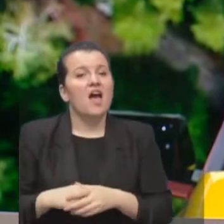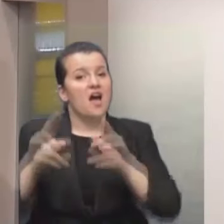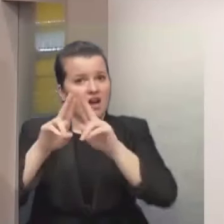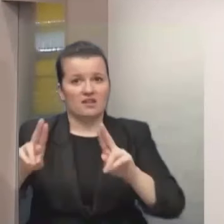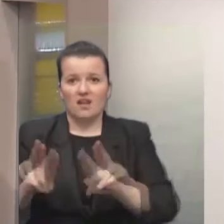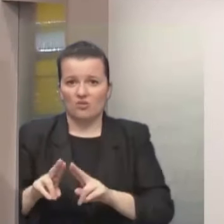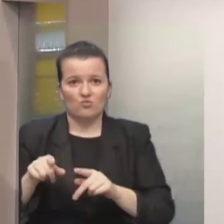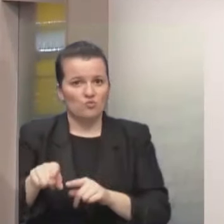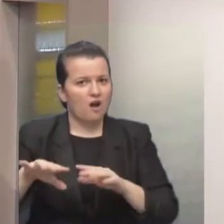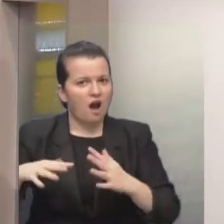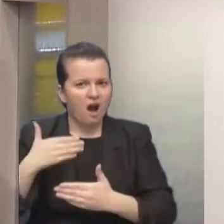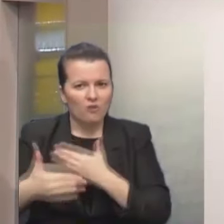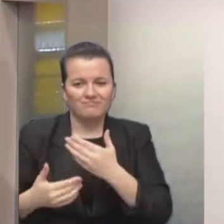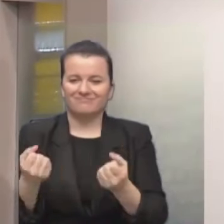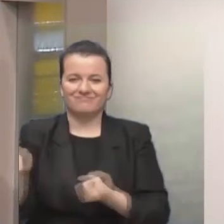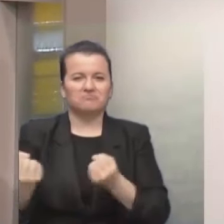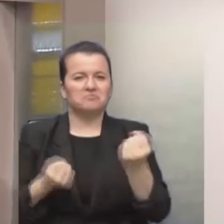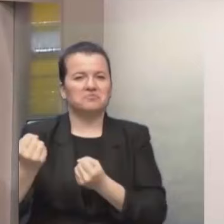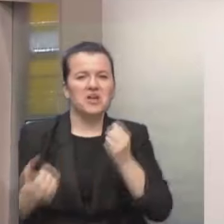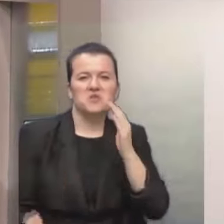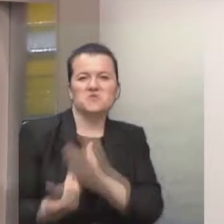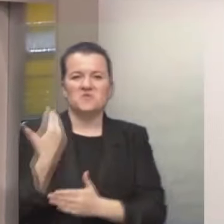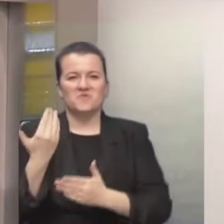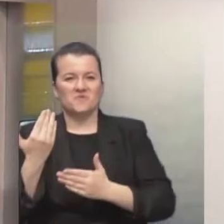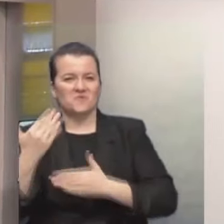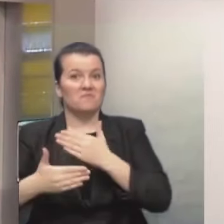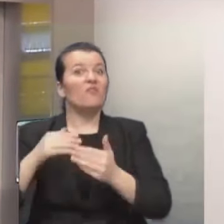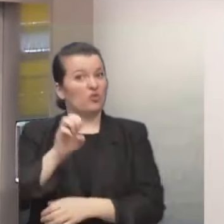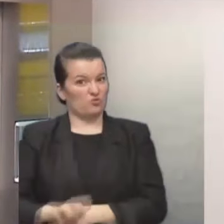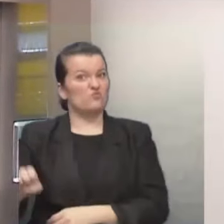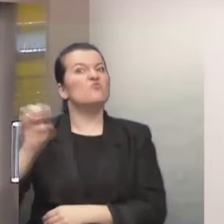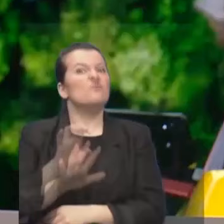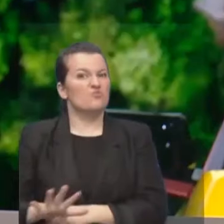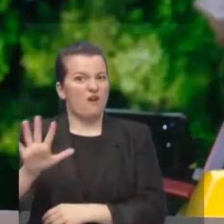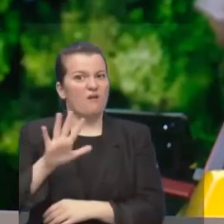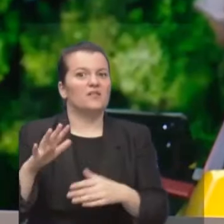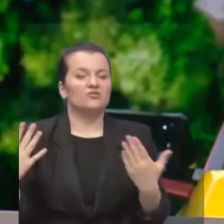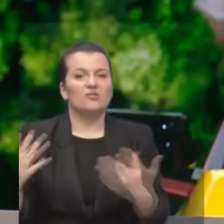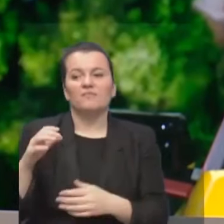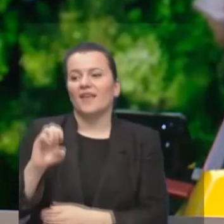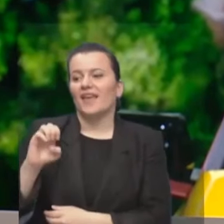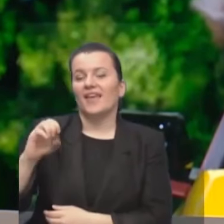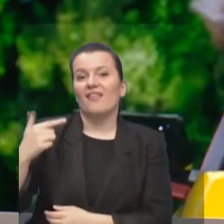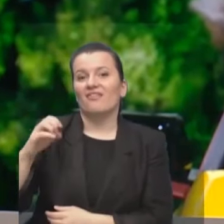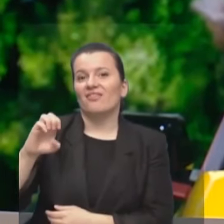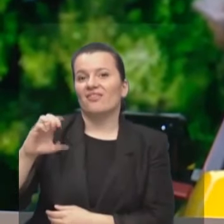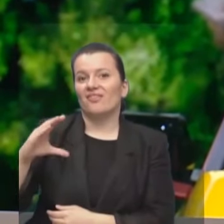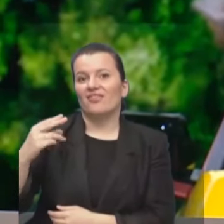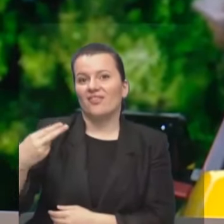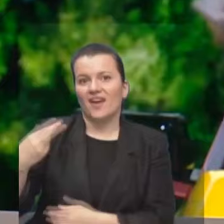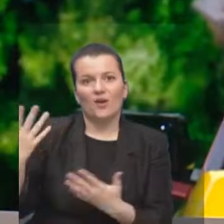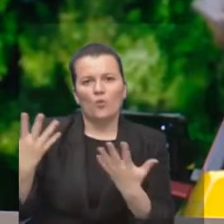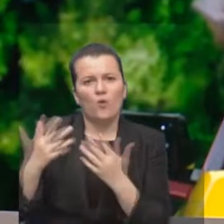driving solutions, especially in Europe. So the great advantage of e-tech is that you're doing away